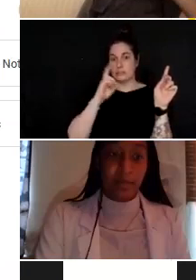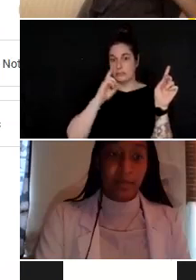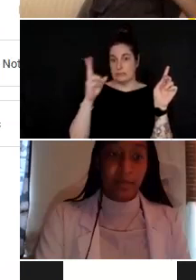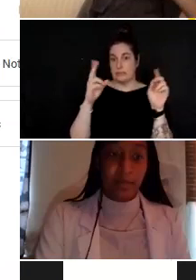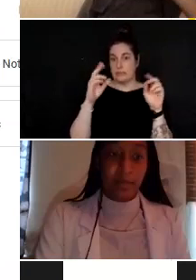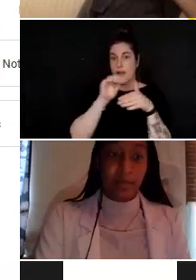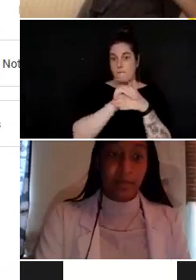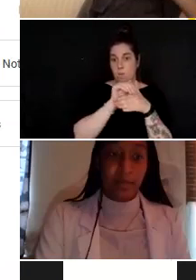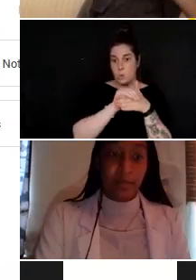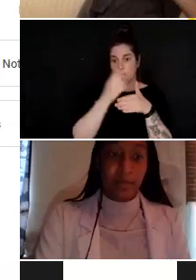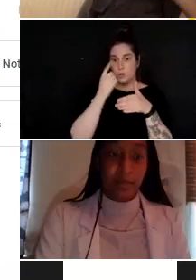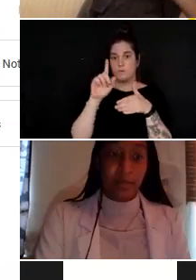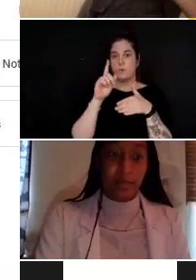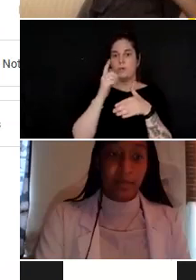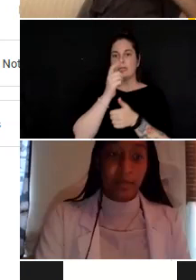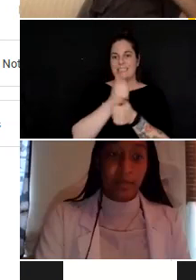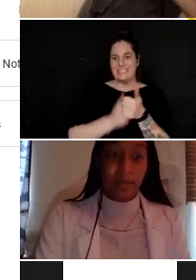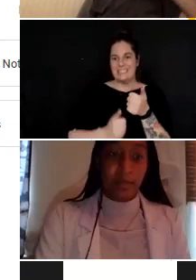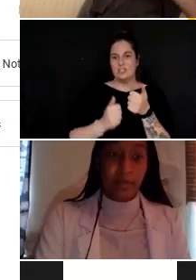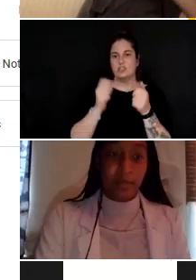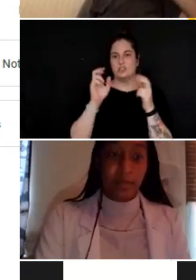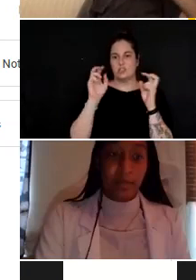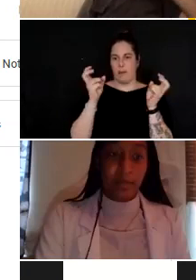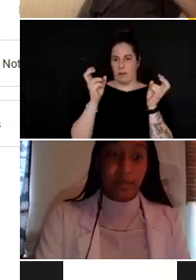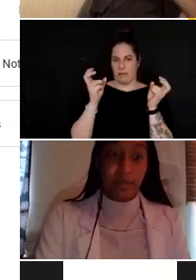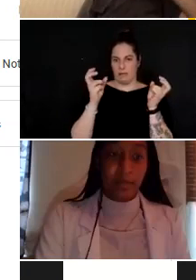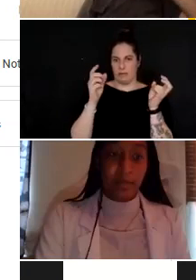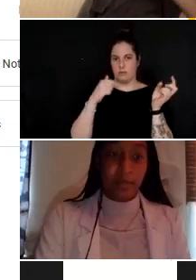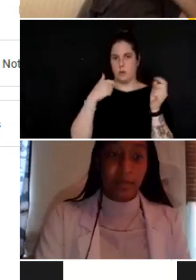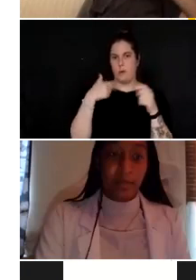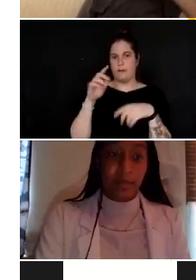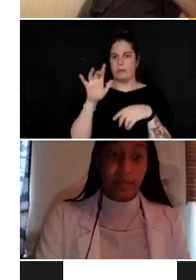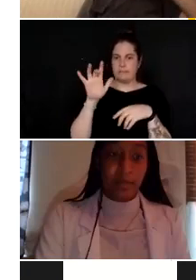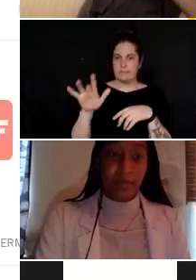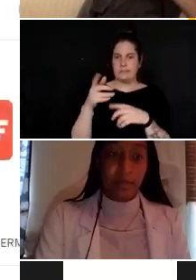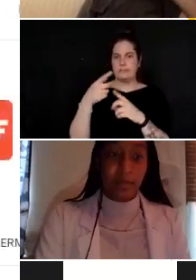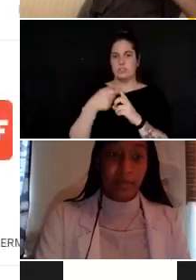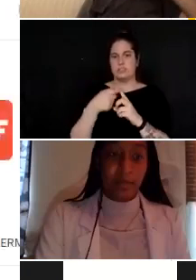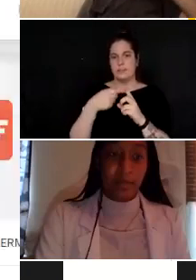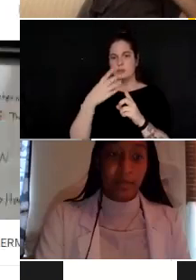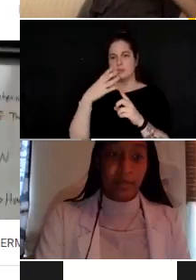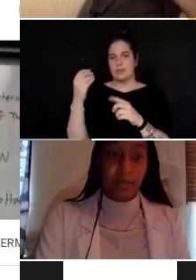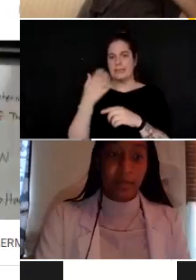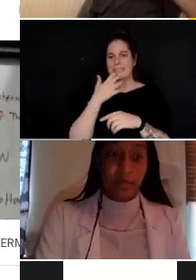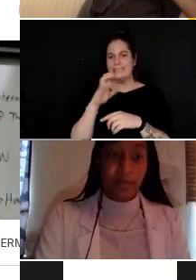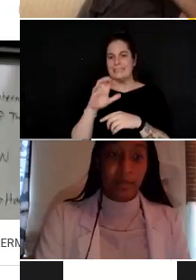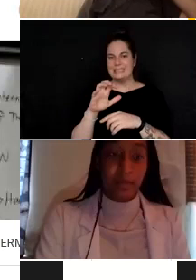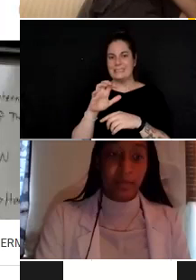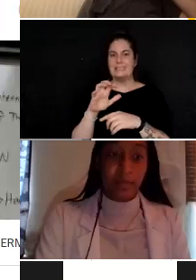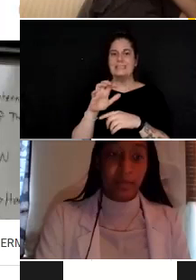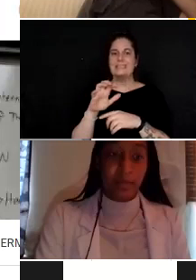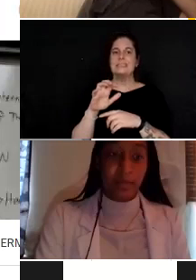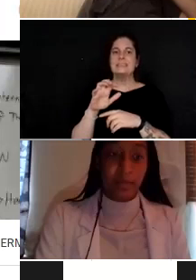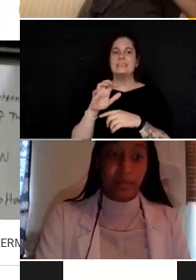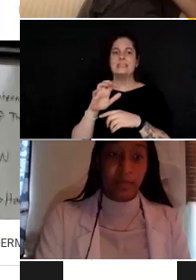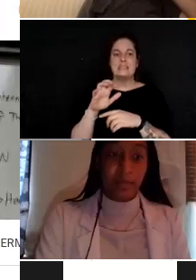topic that we cover, right? And so I'm going to go in the temperature and heat notes.